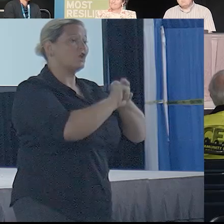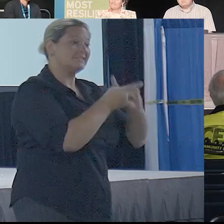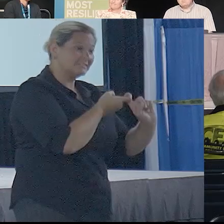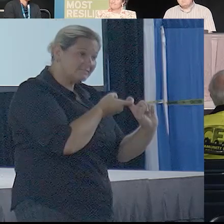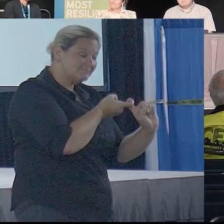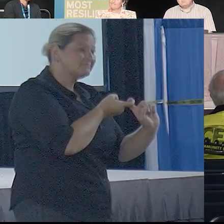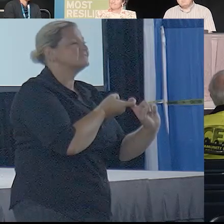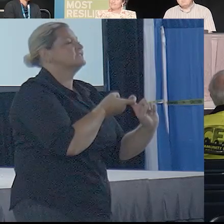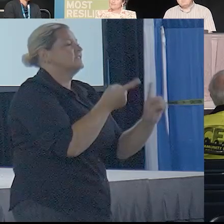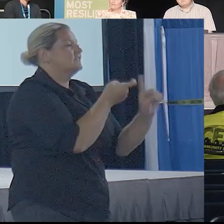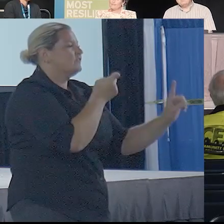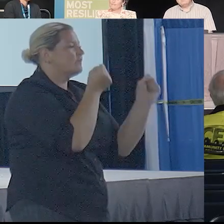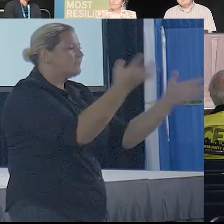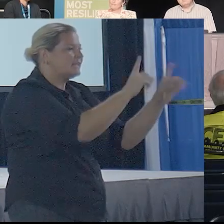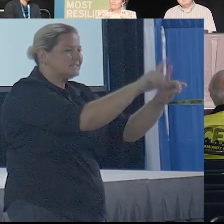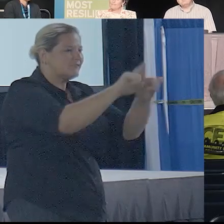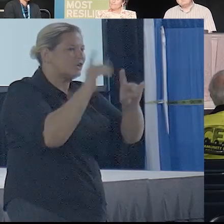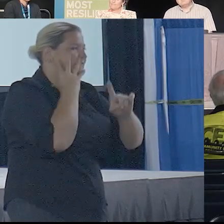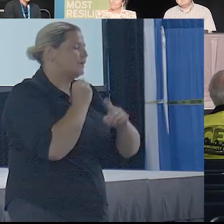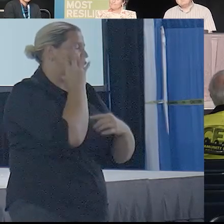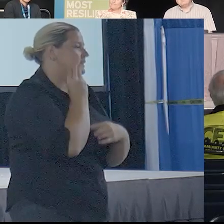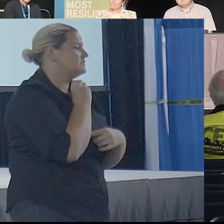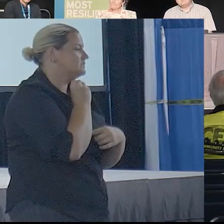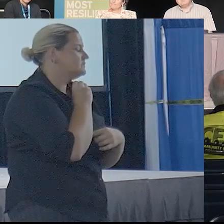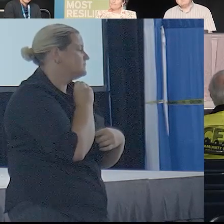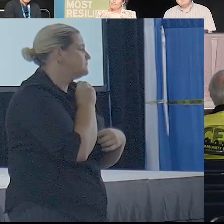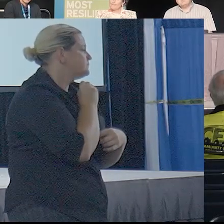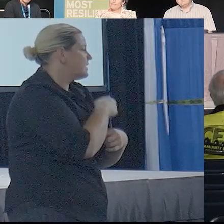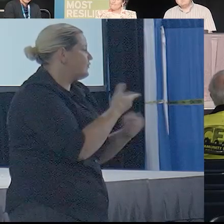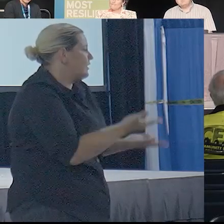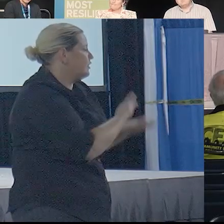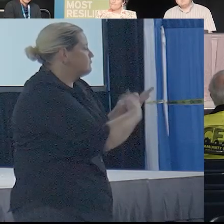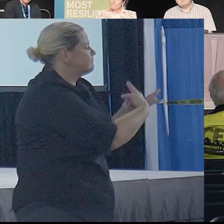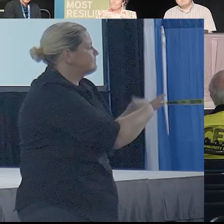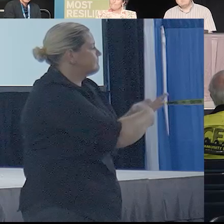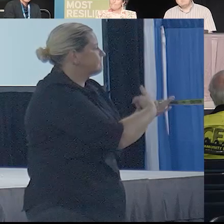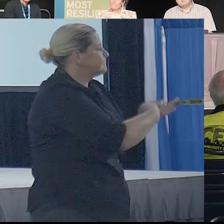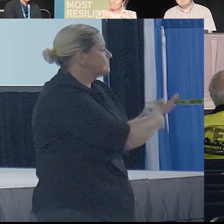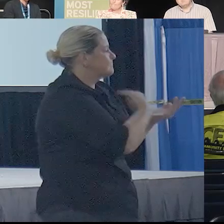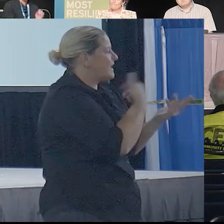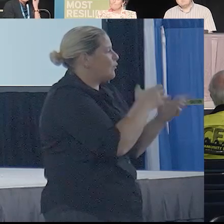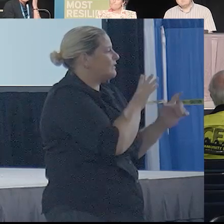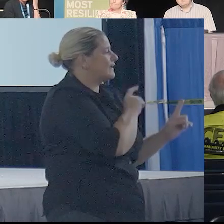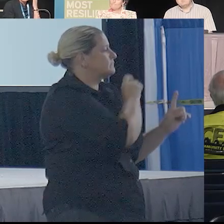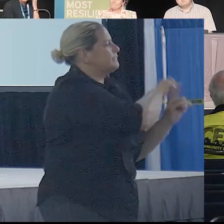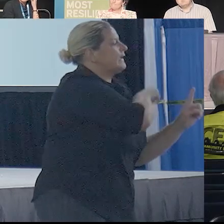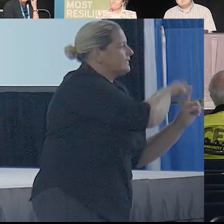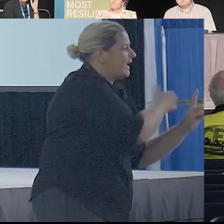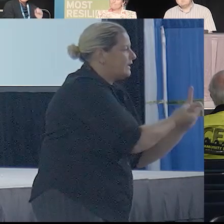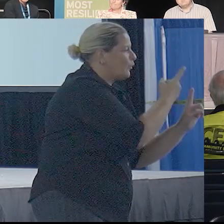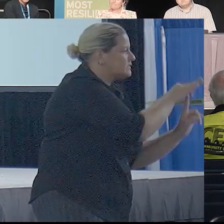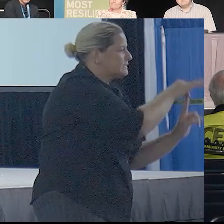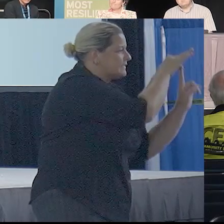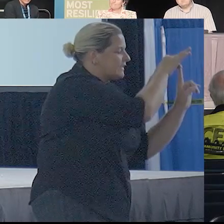from many different experiences. And I hate to call out anybody in particular, but some